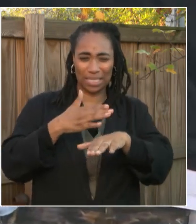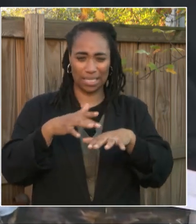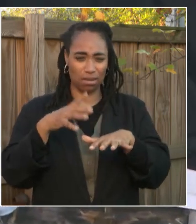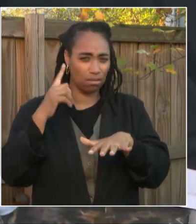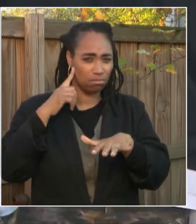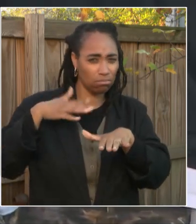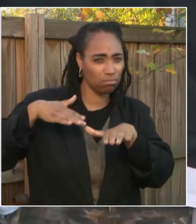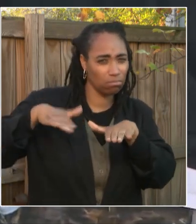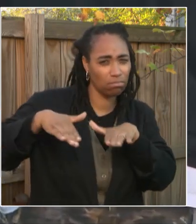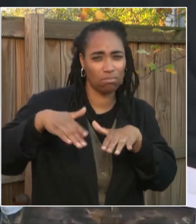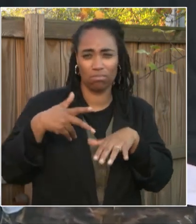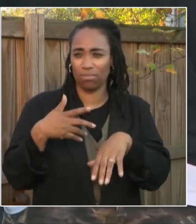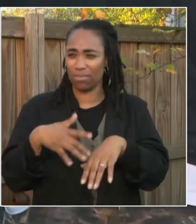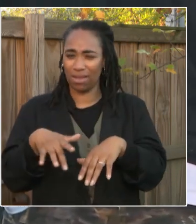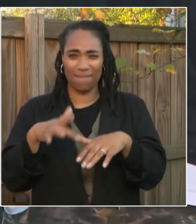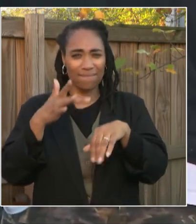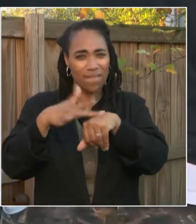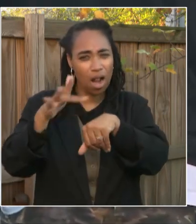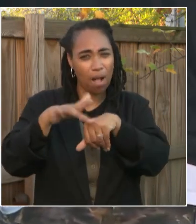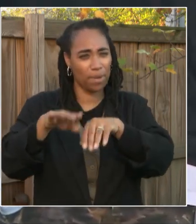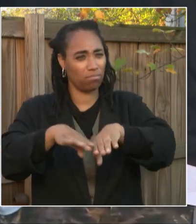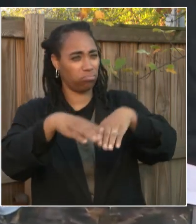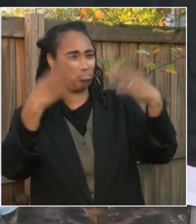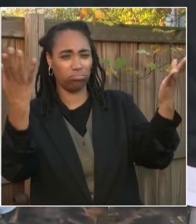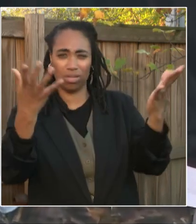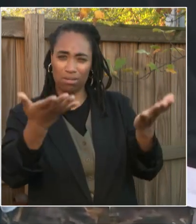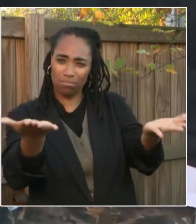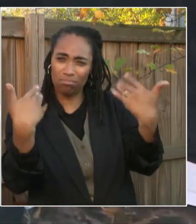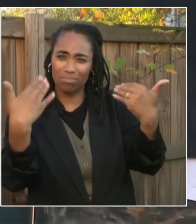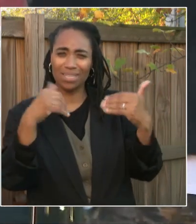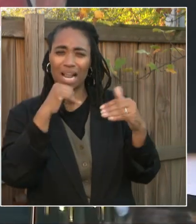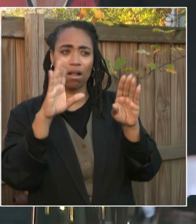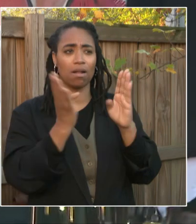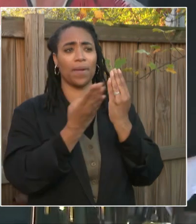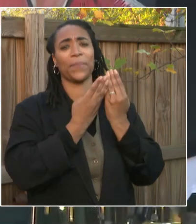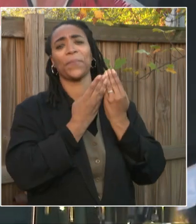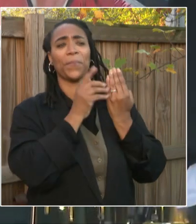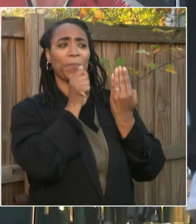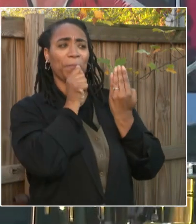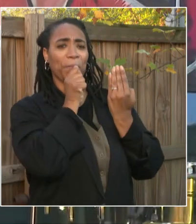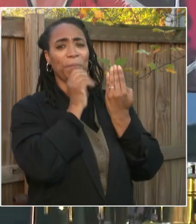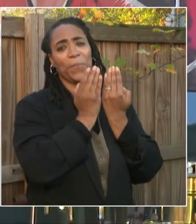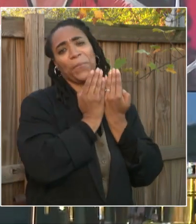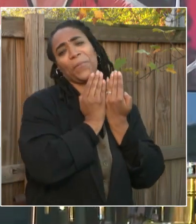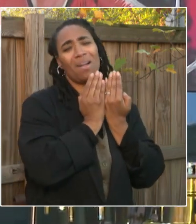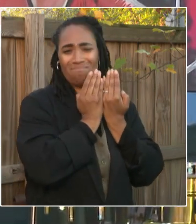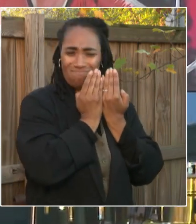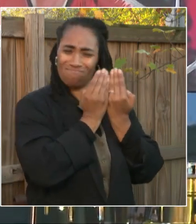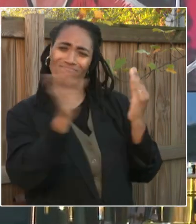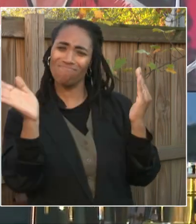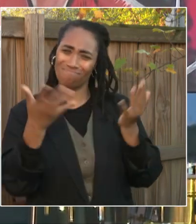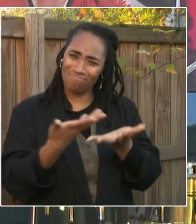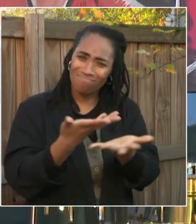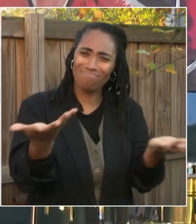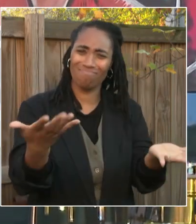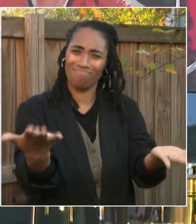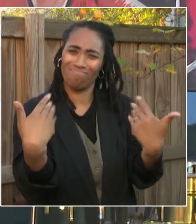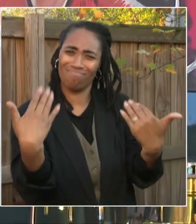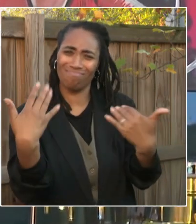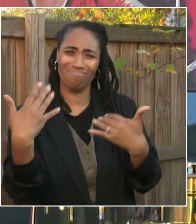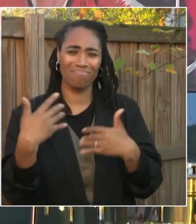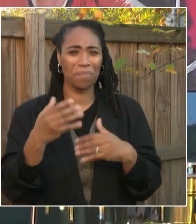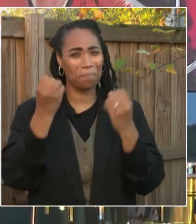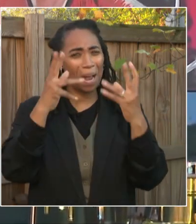down? Notice what I said, when we kick the door down. Because they don't let us in a lot of these doors, y'all. But we